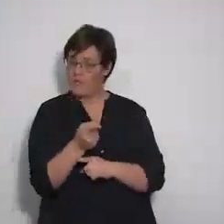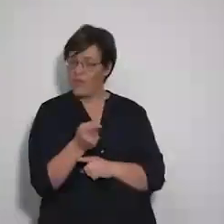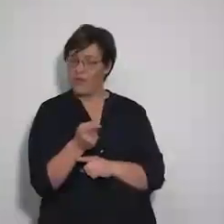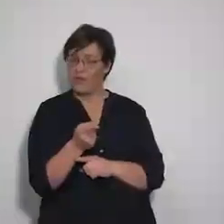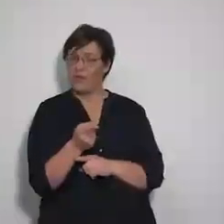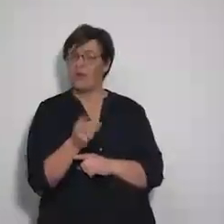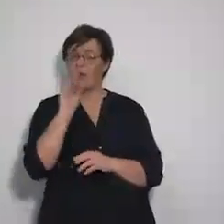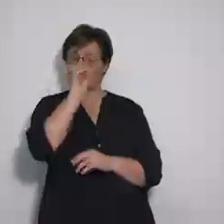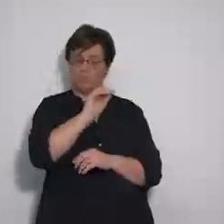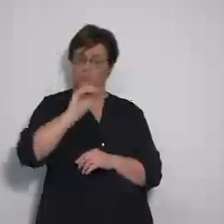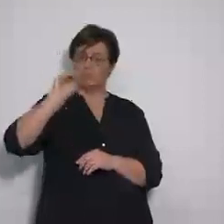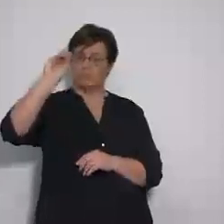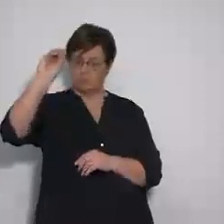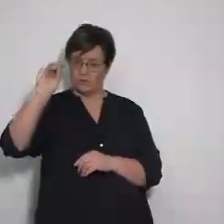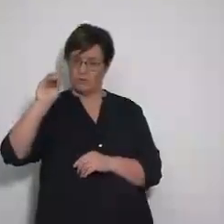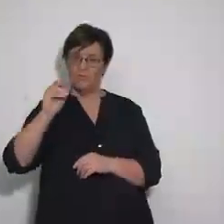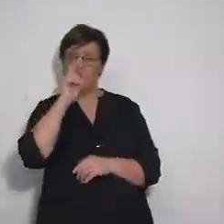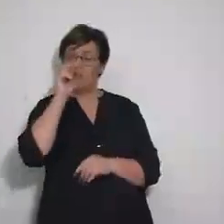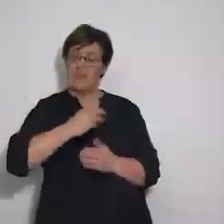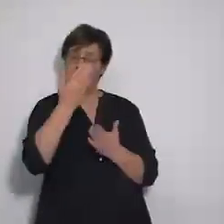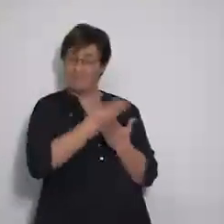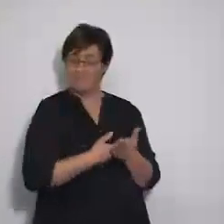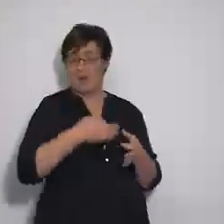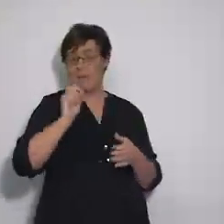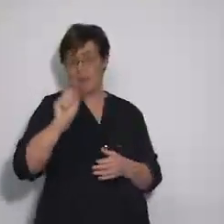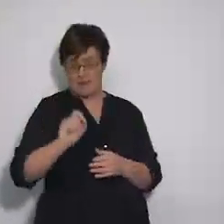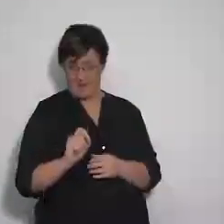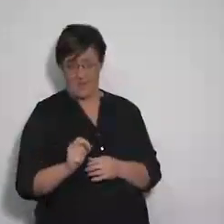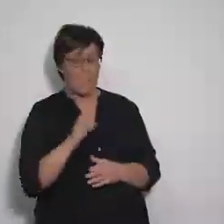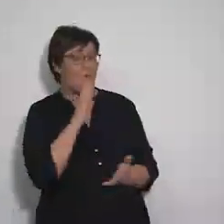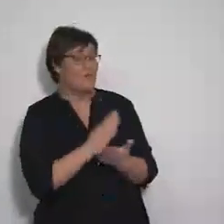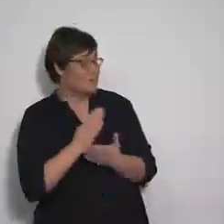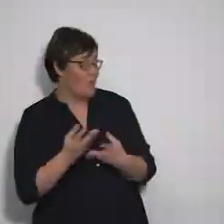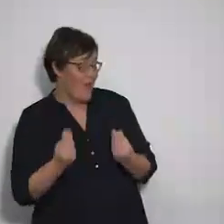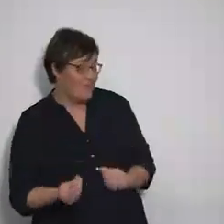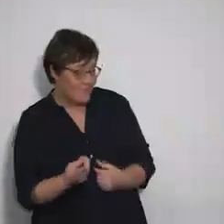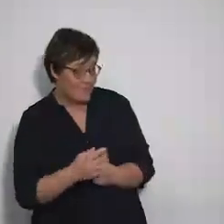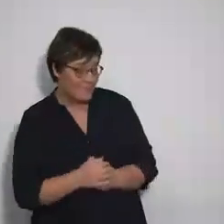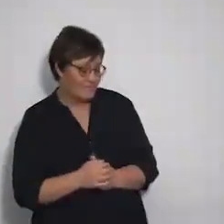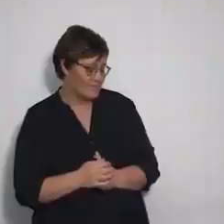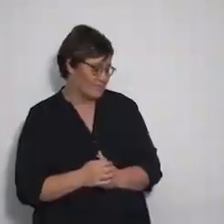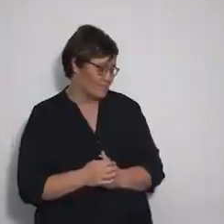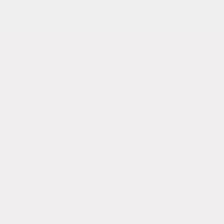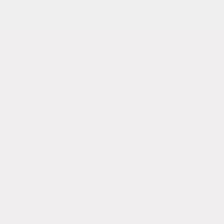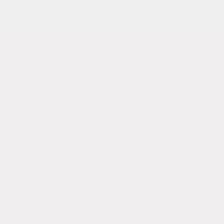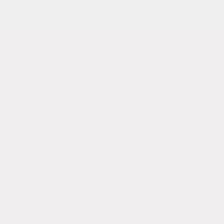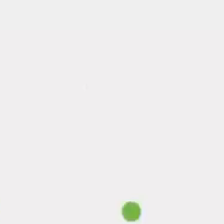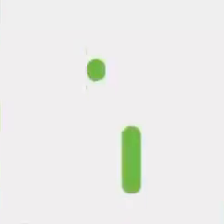growth curve can be plotted. And you need your pen and paper for this, so make sure you've got it with you.